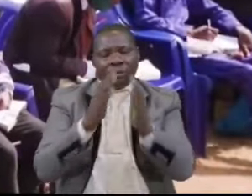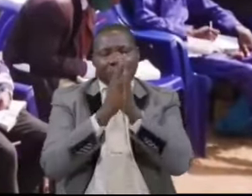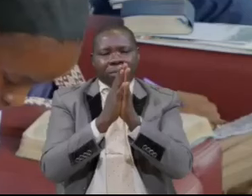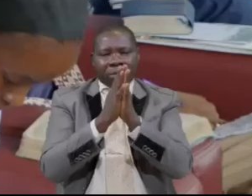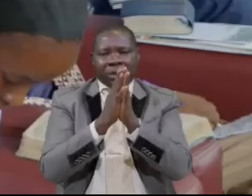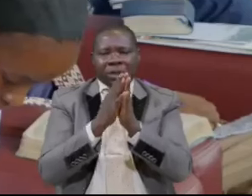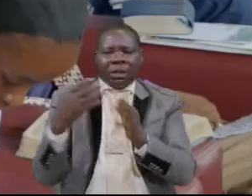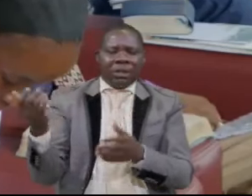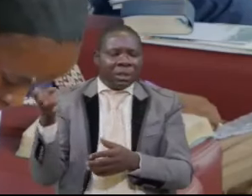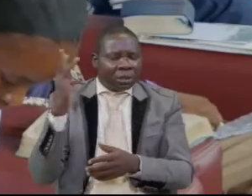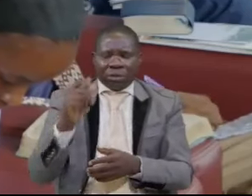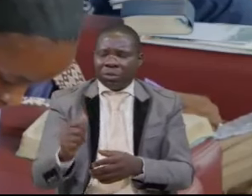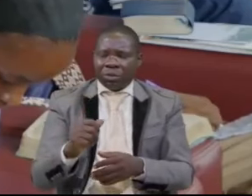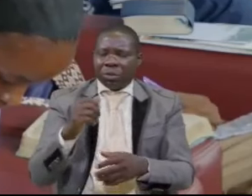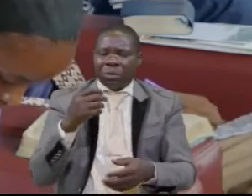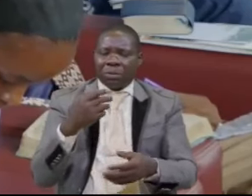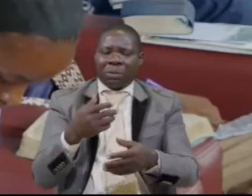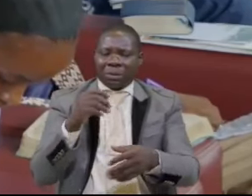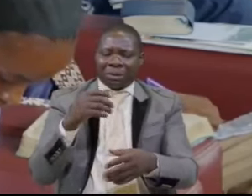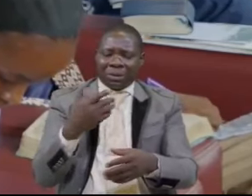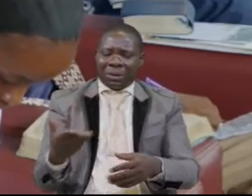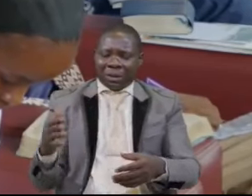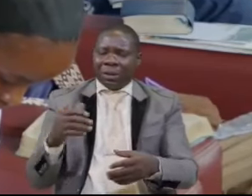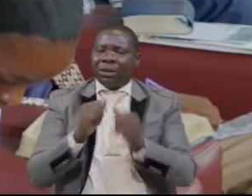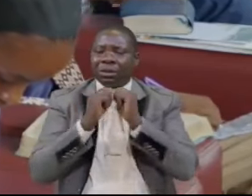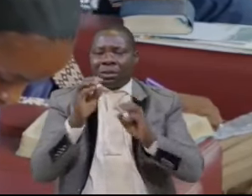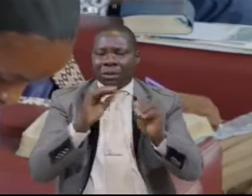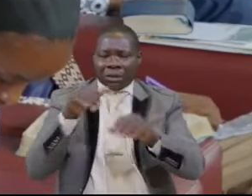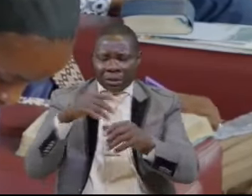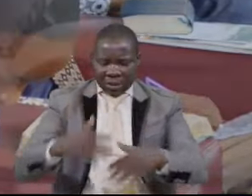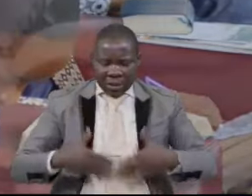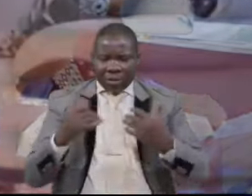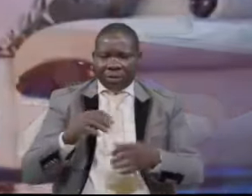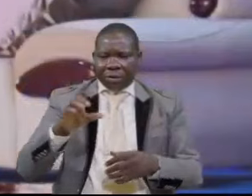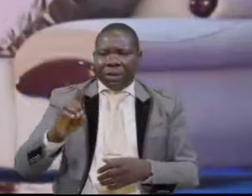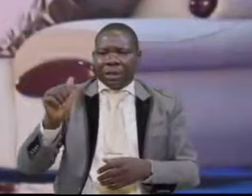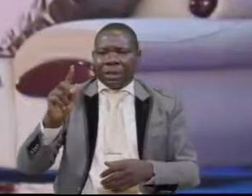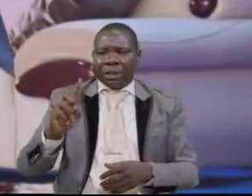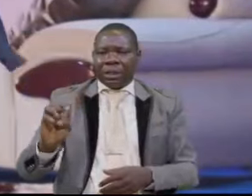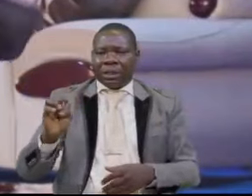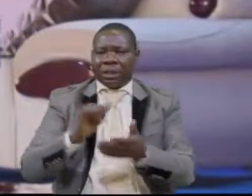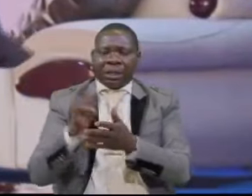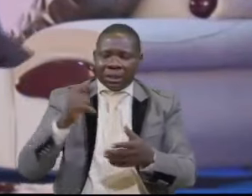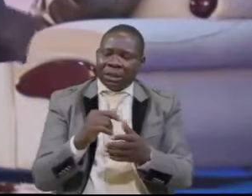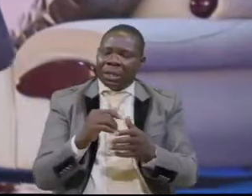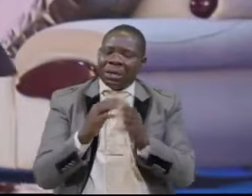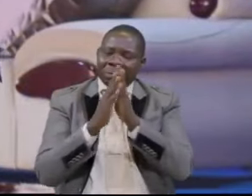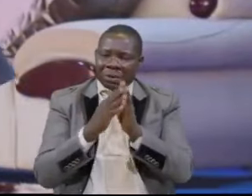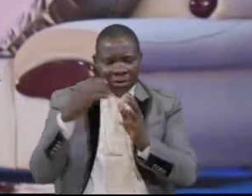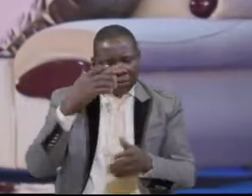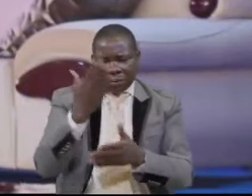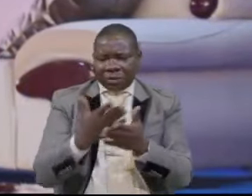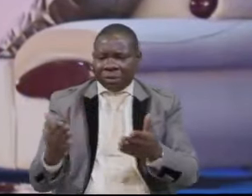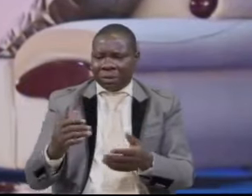of Daniel that he prayed for something, either for Nebuchadnezzar or for himself or for Judah or